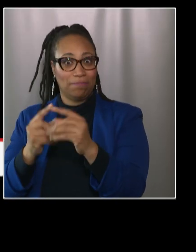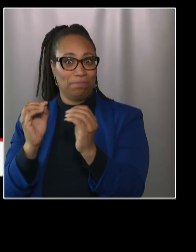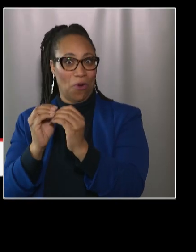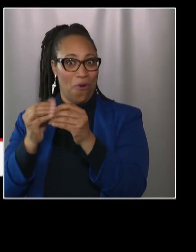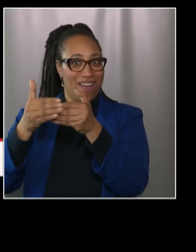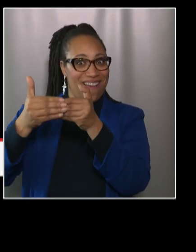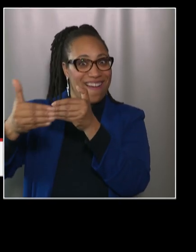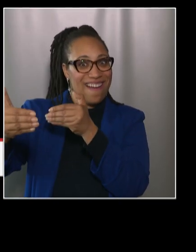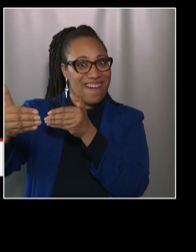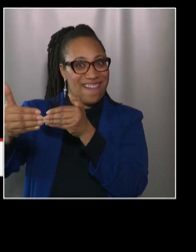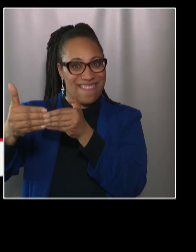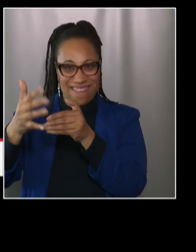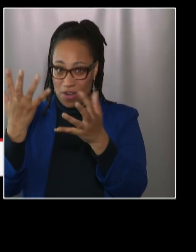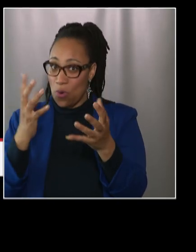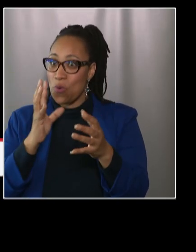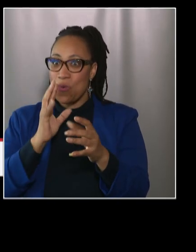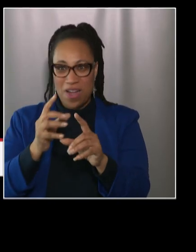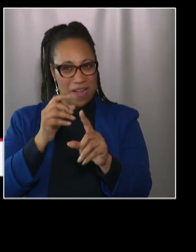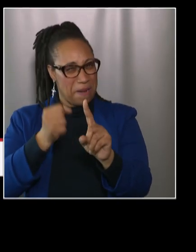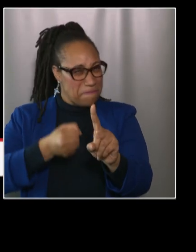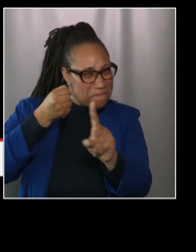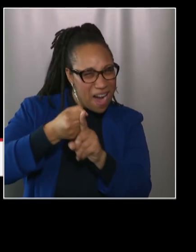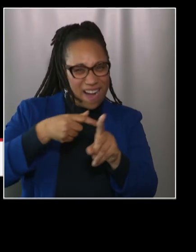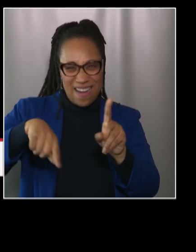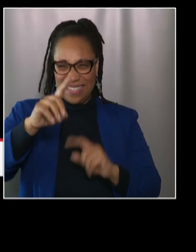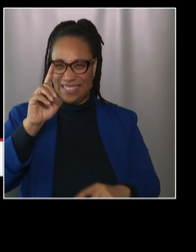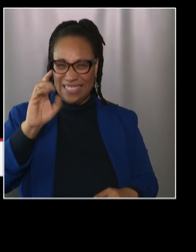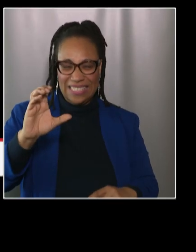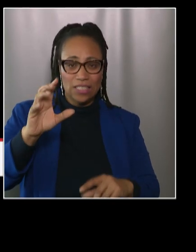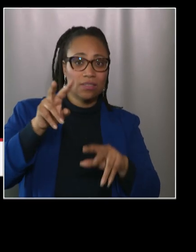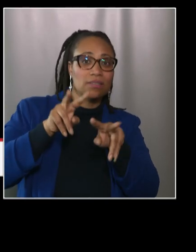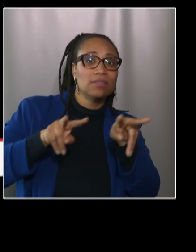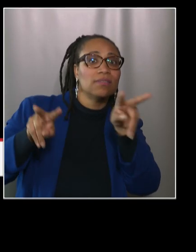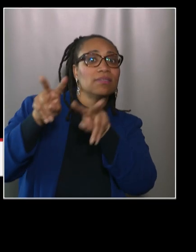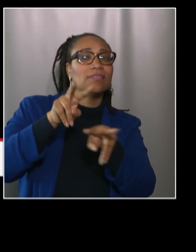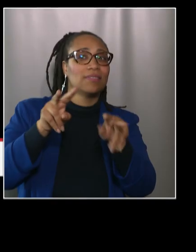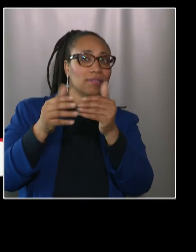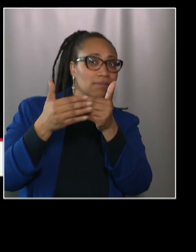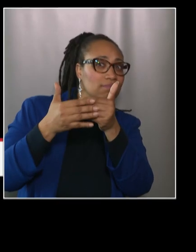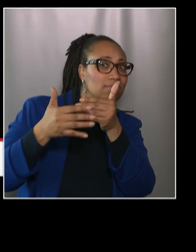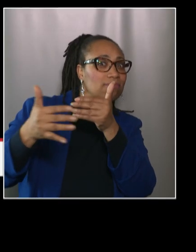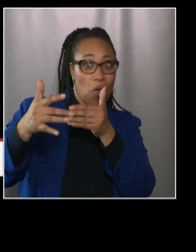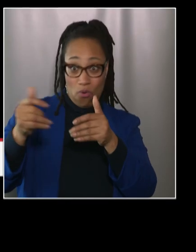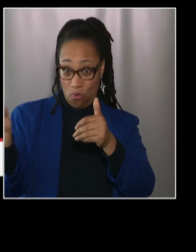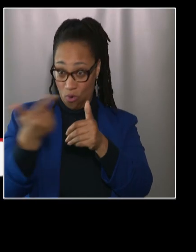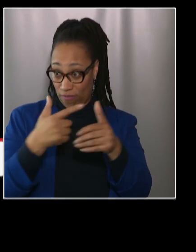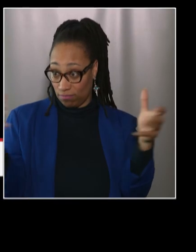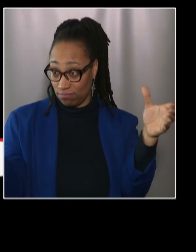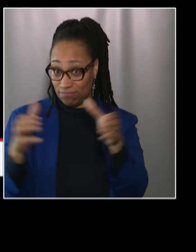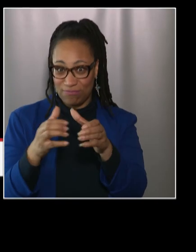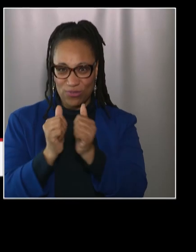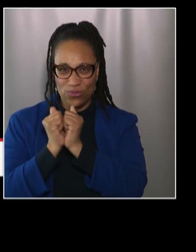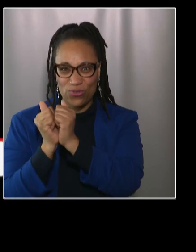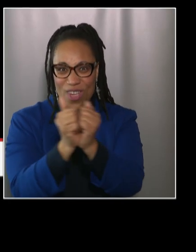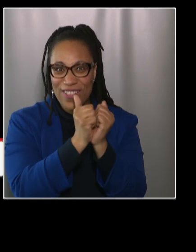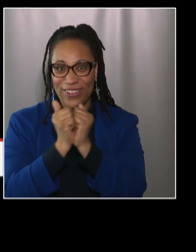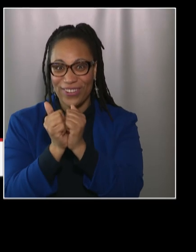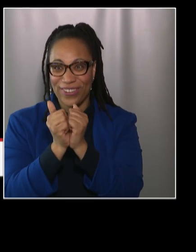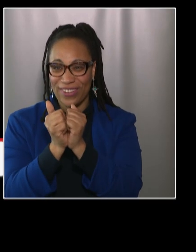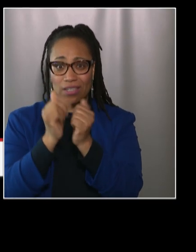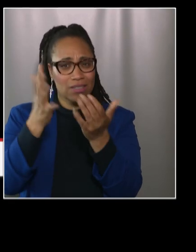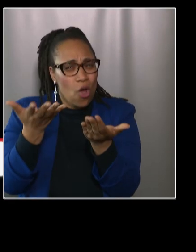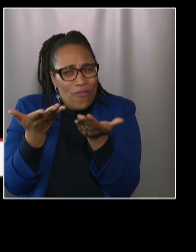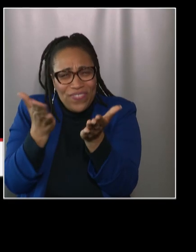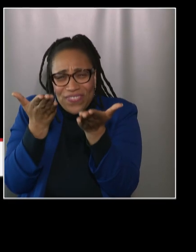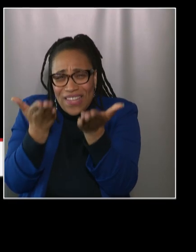deliver impactful, forward-thinking development across our city. So the opportunities are live. Get your teams